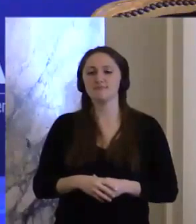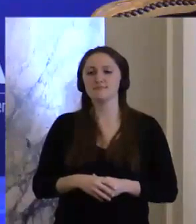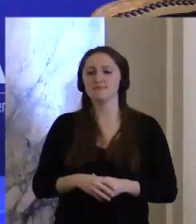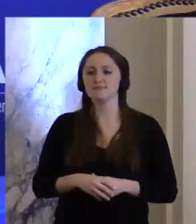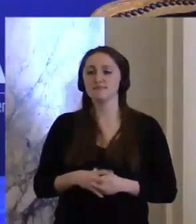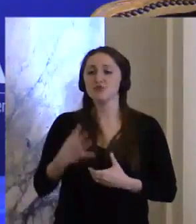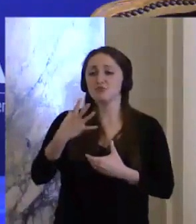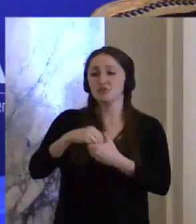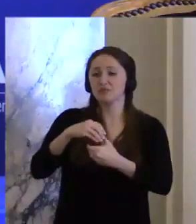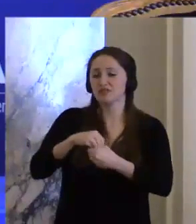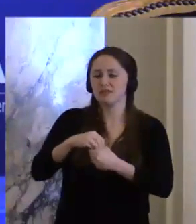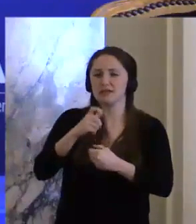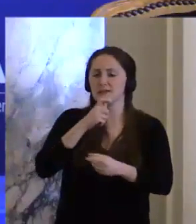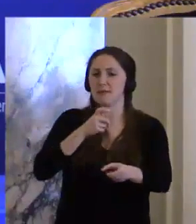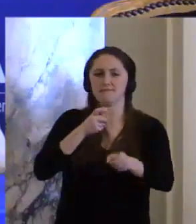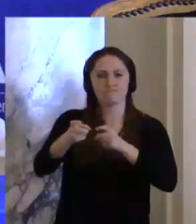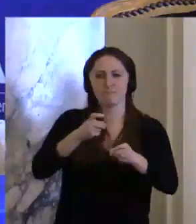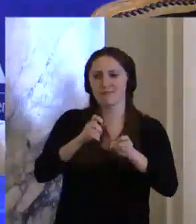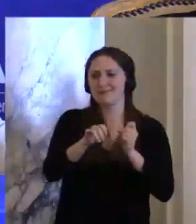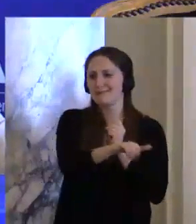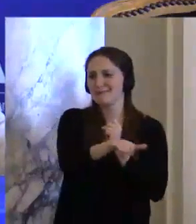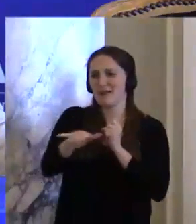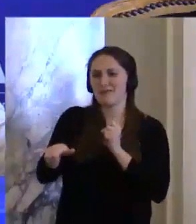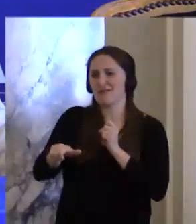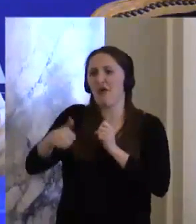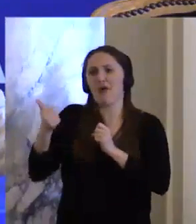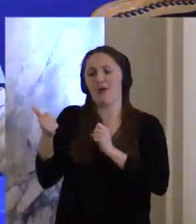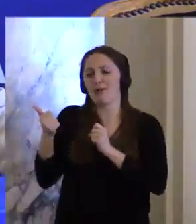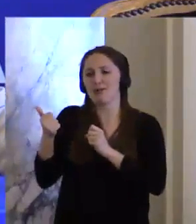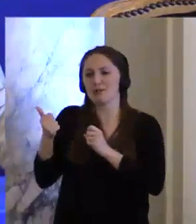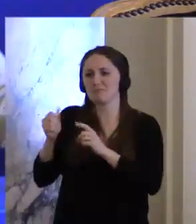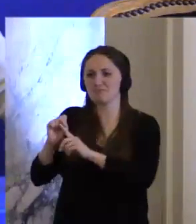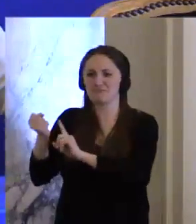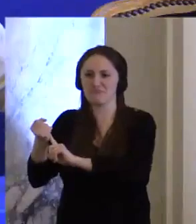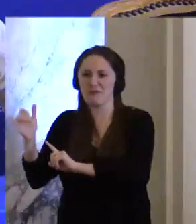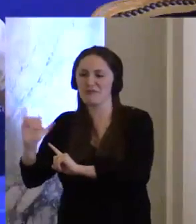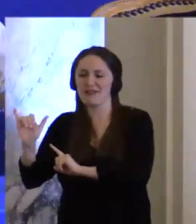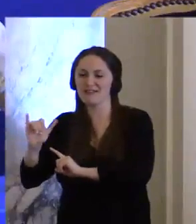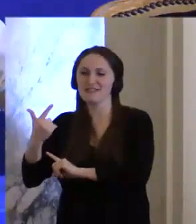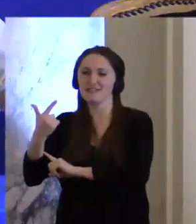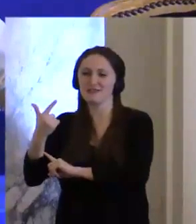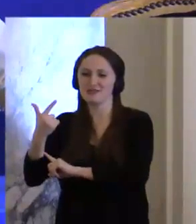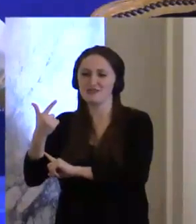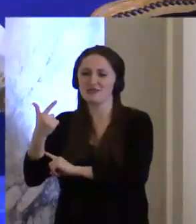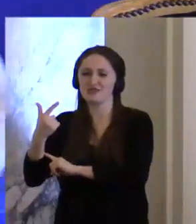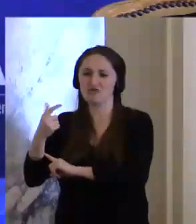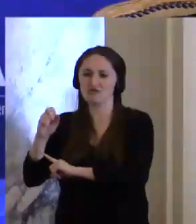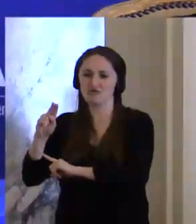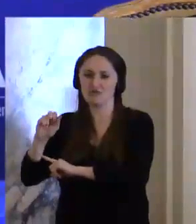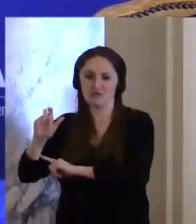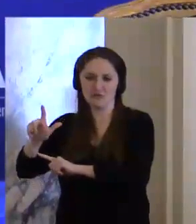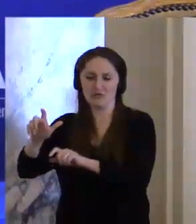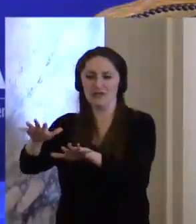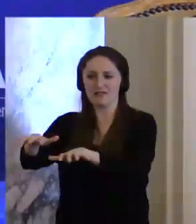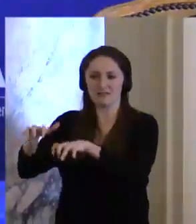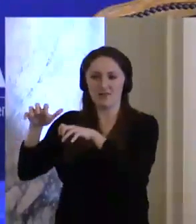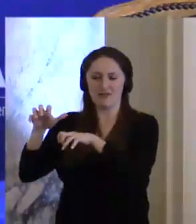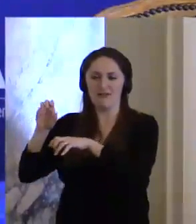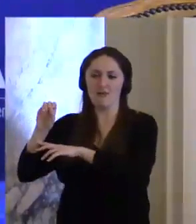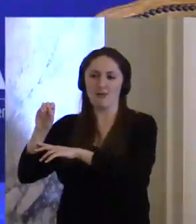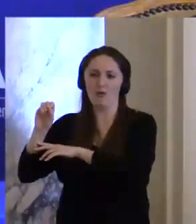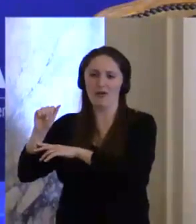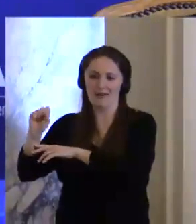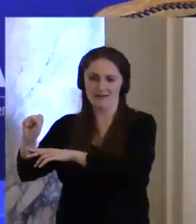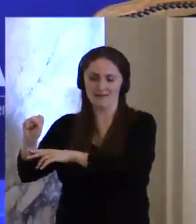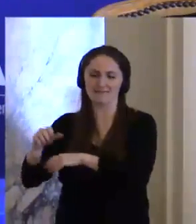controlled as we do in other instances, like the General Assembly of the OAS. We also should look at